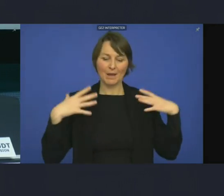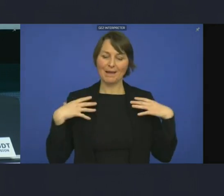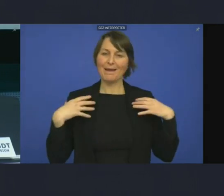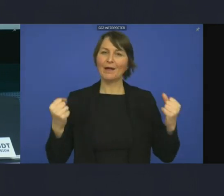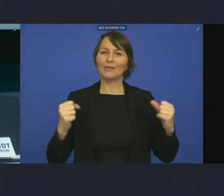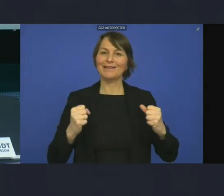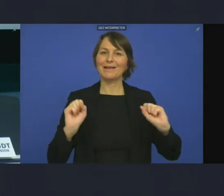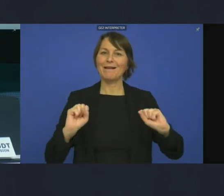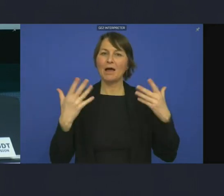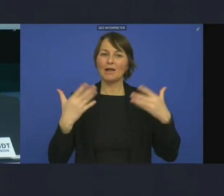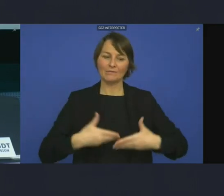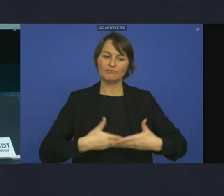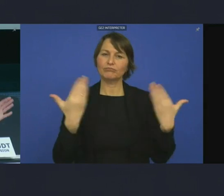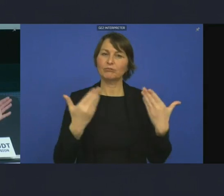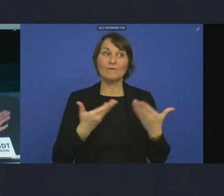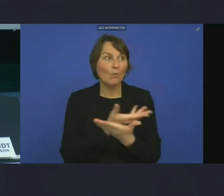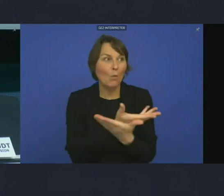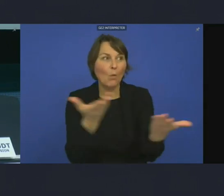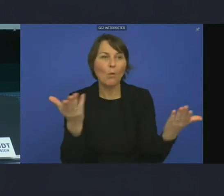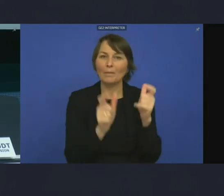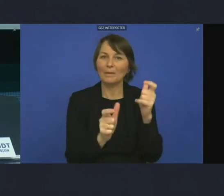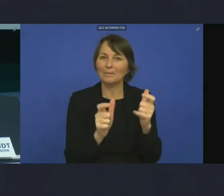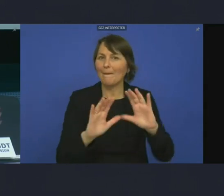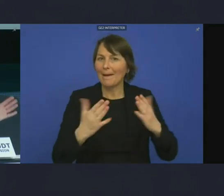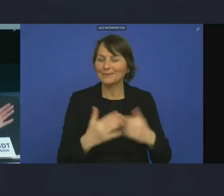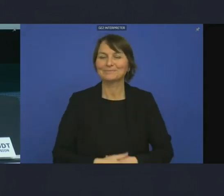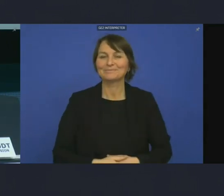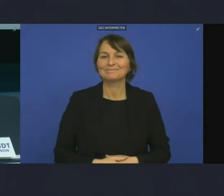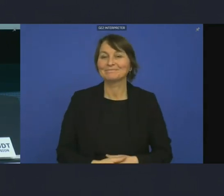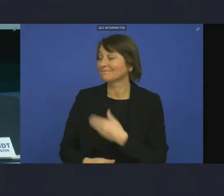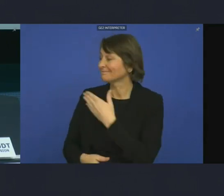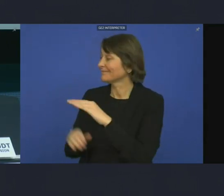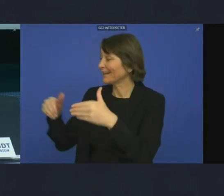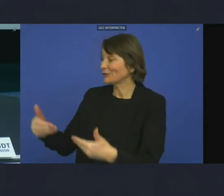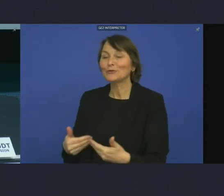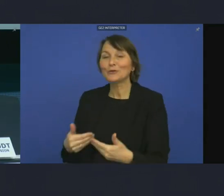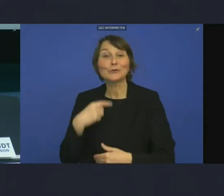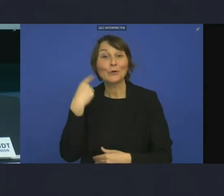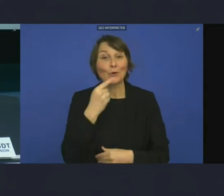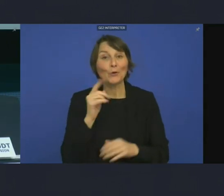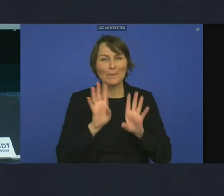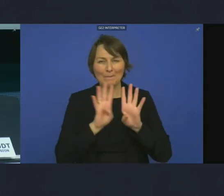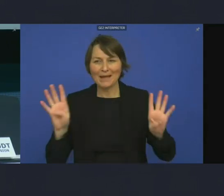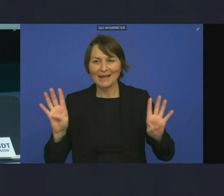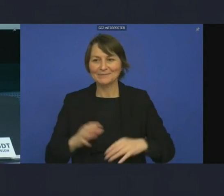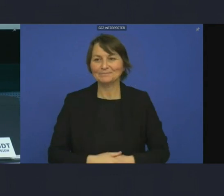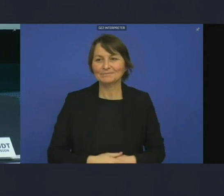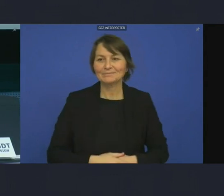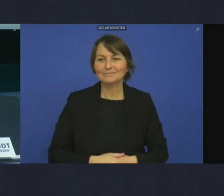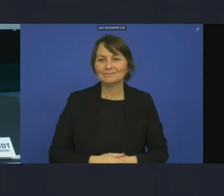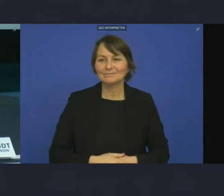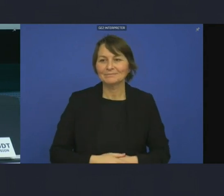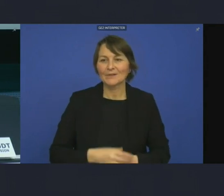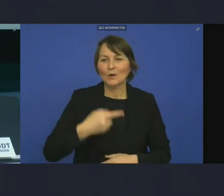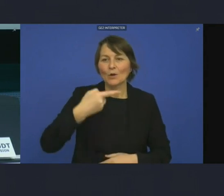our distinguished guests. So first, here on my left, I have the pleasure to introduce to you Gloria Viseras, who was, at